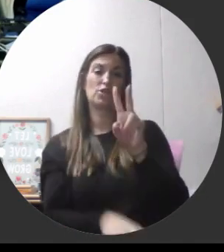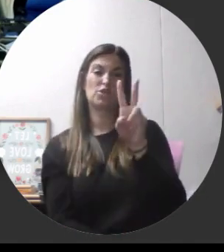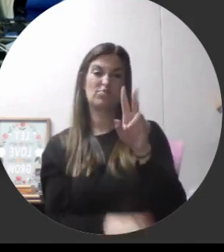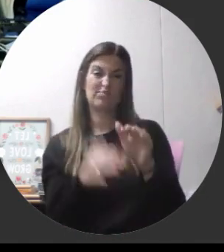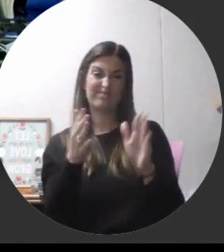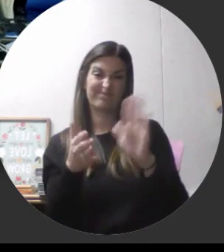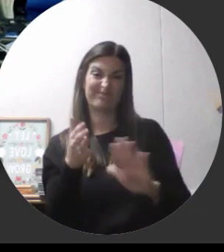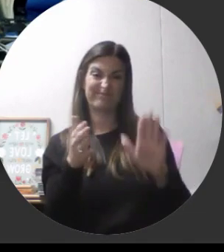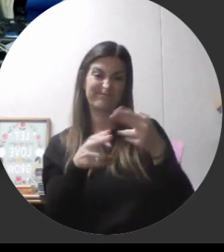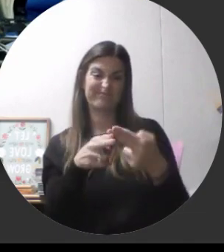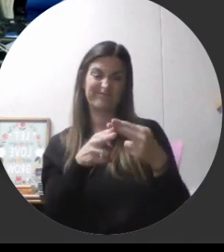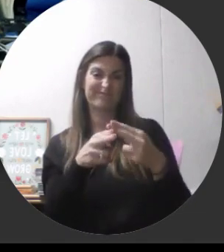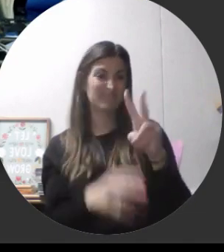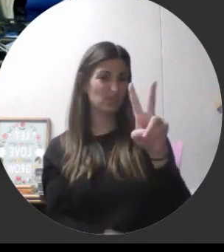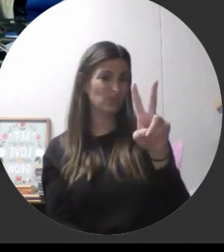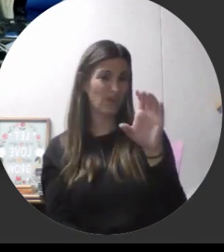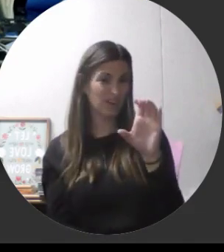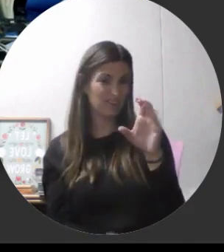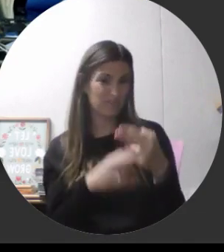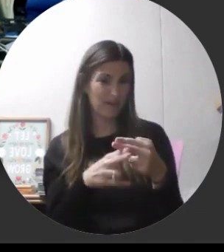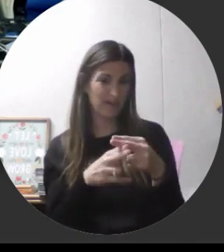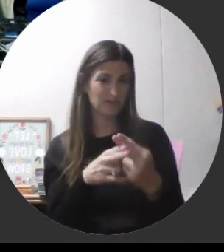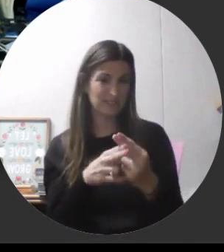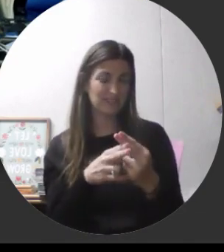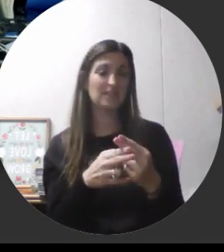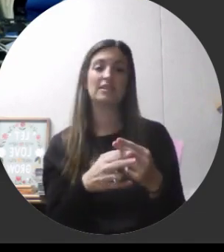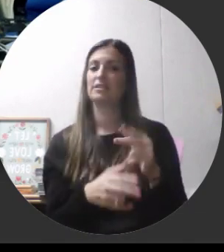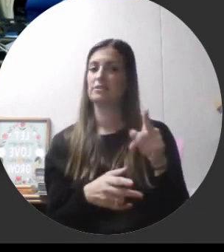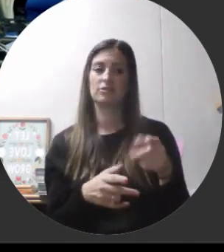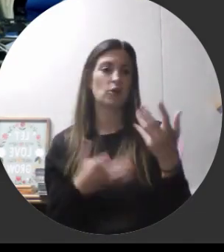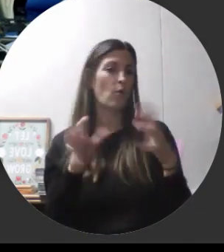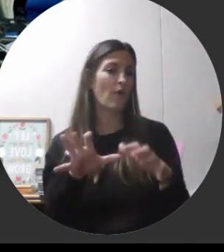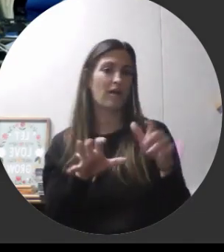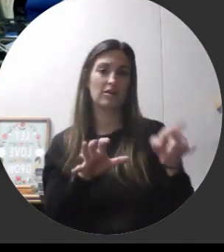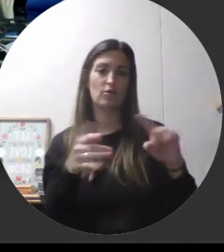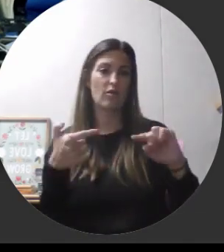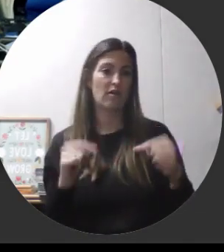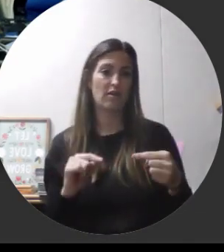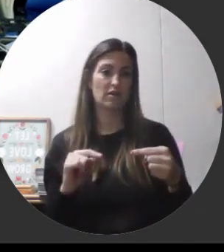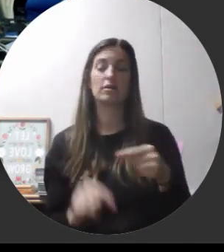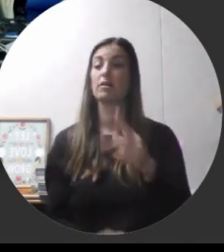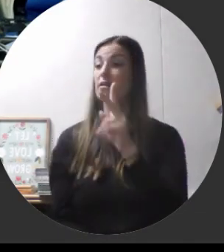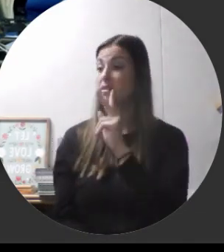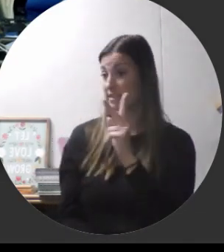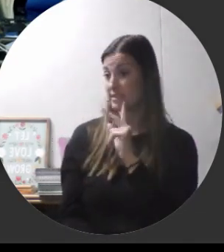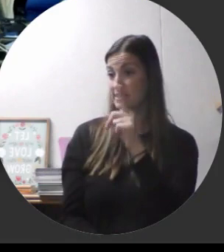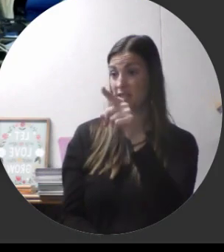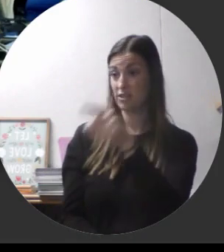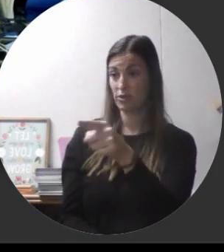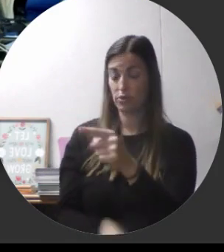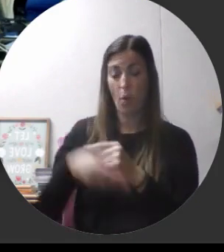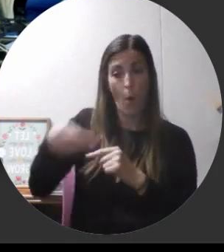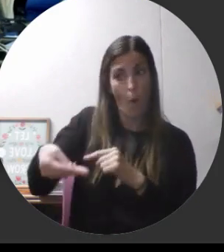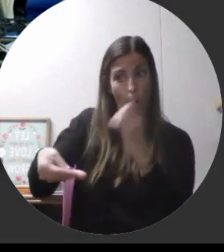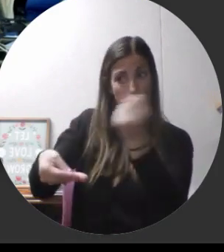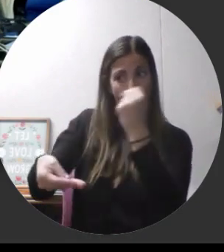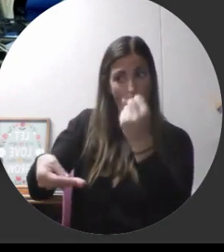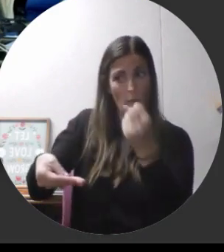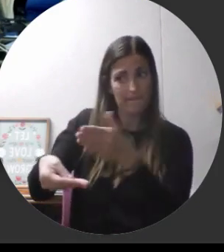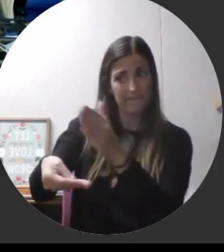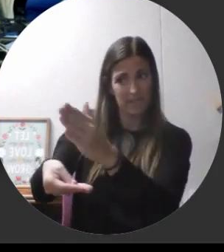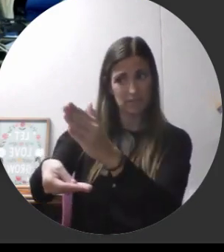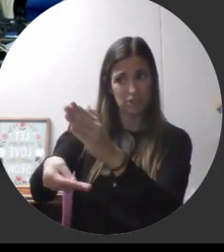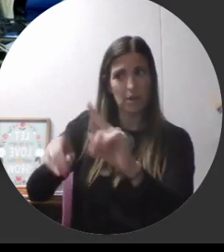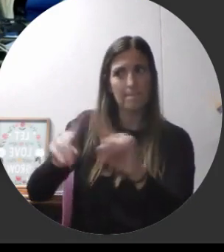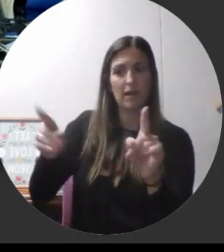pounds, more than a fish, and we don't want anyone getting hurt. Kirsty, keep the fish right in front of his face, but be ready to go full astern as